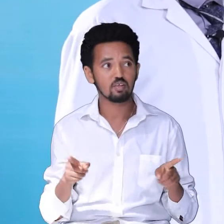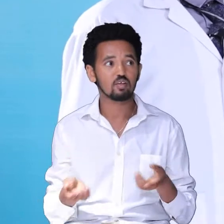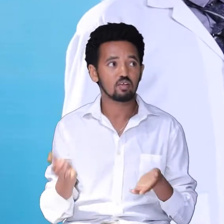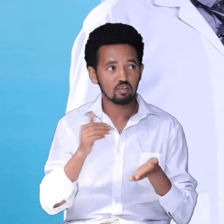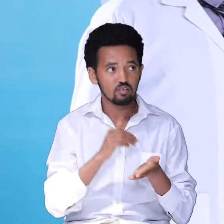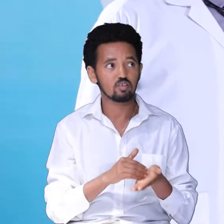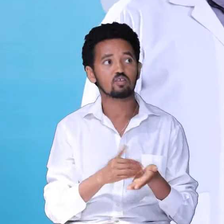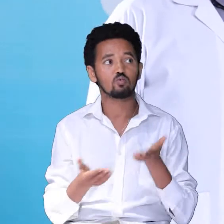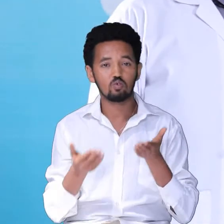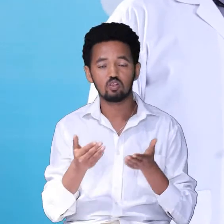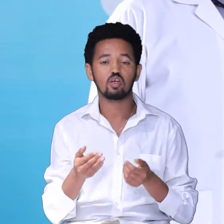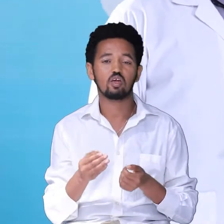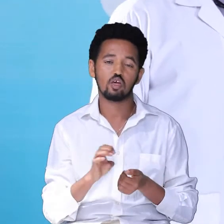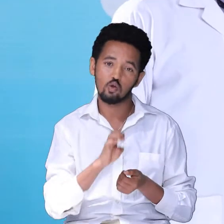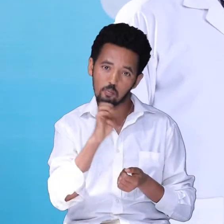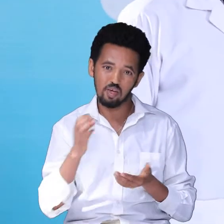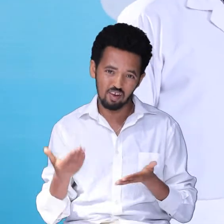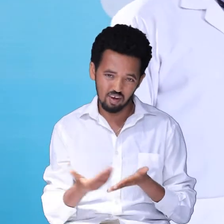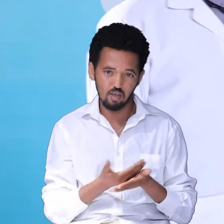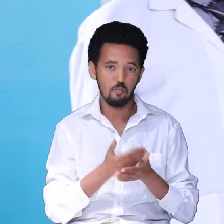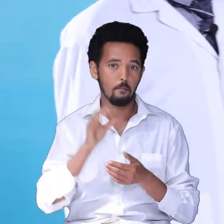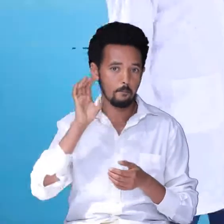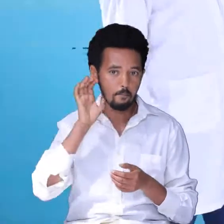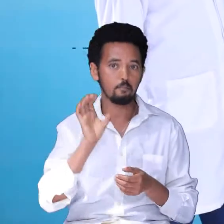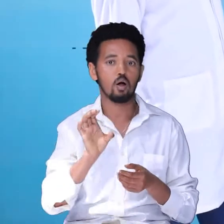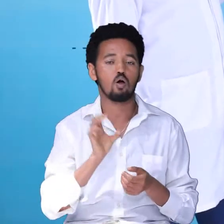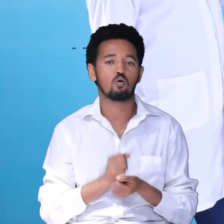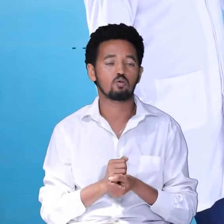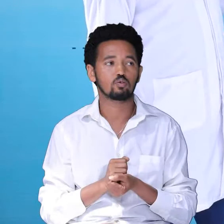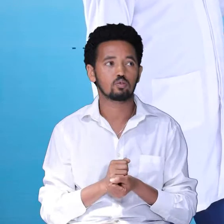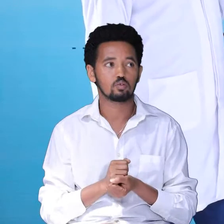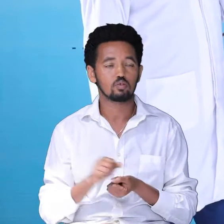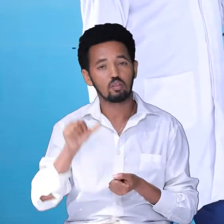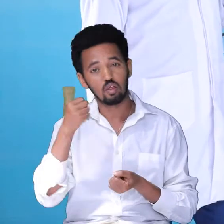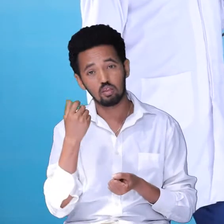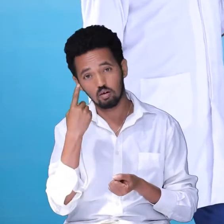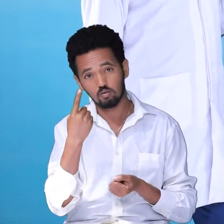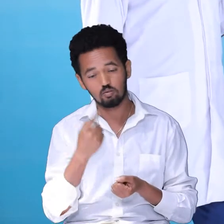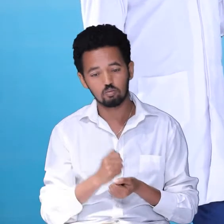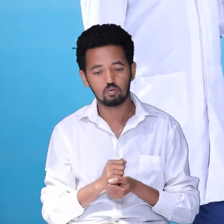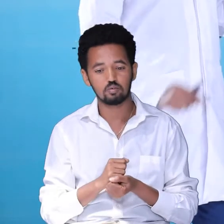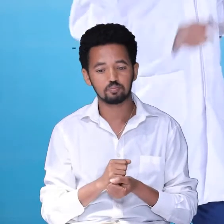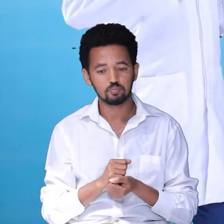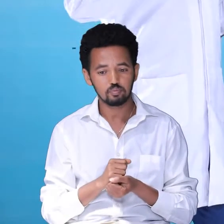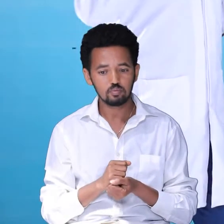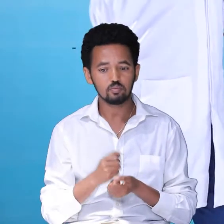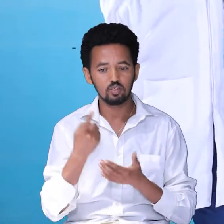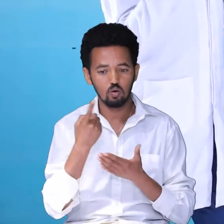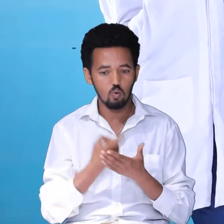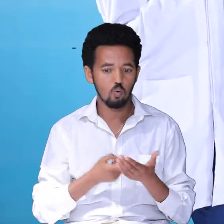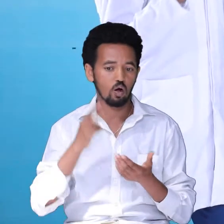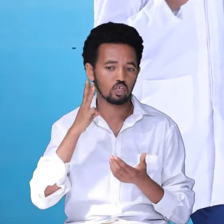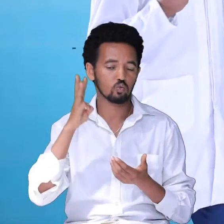gave conquered by European new power. The other one, what was